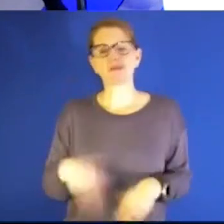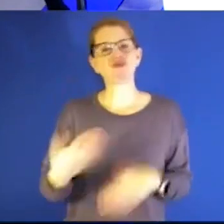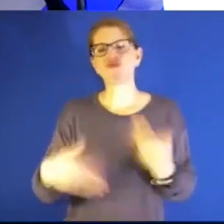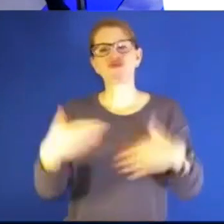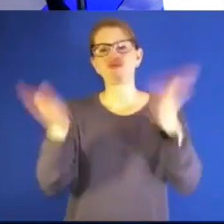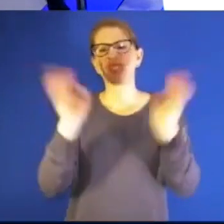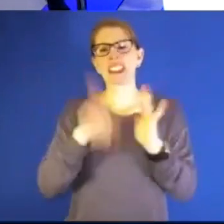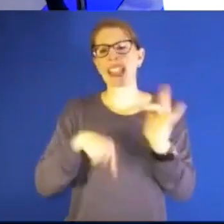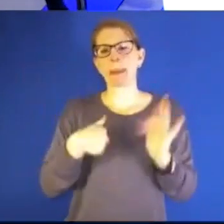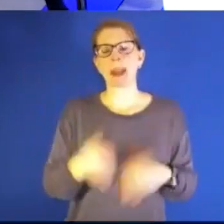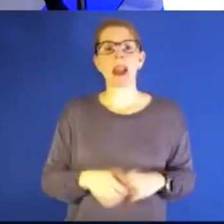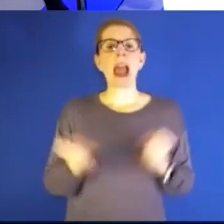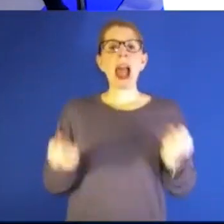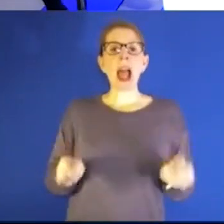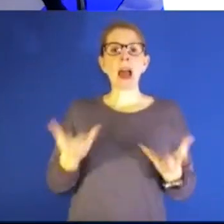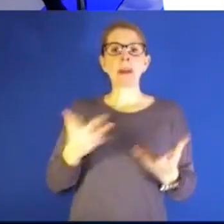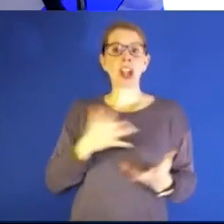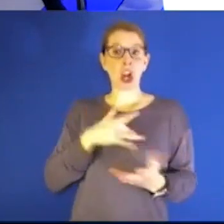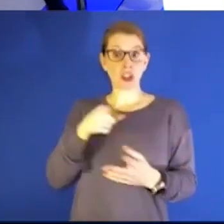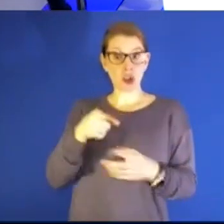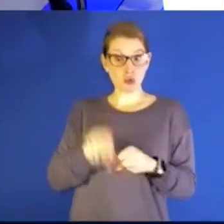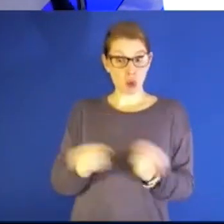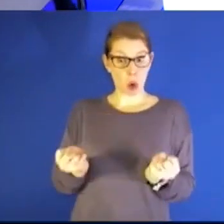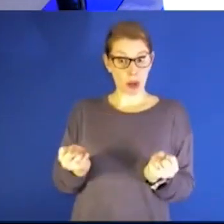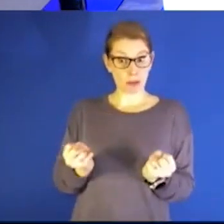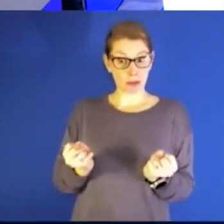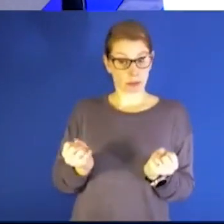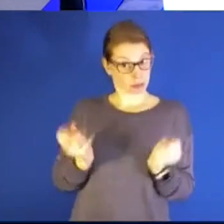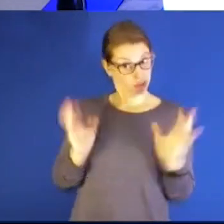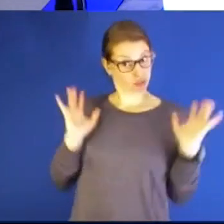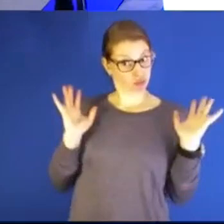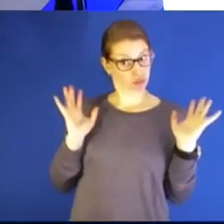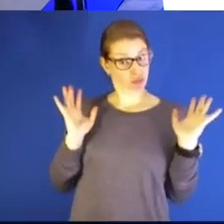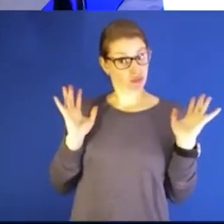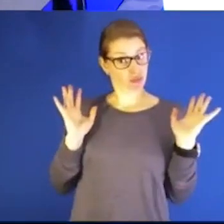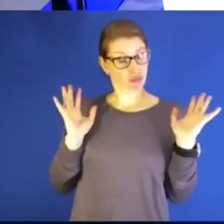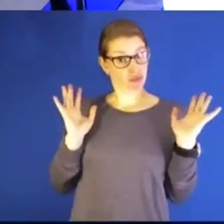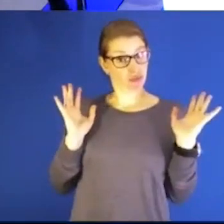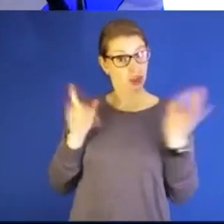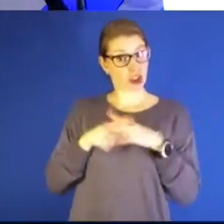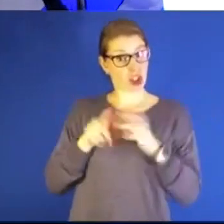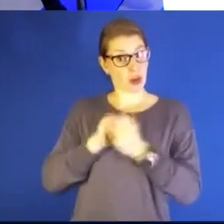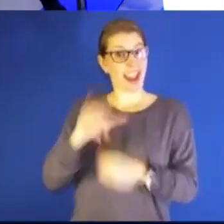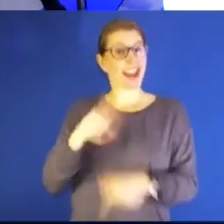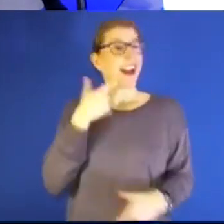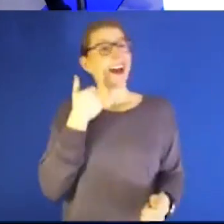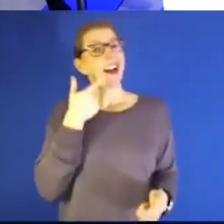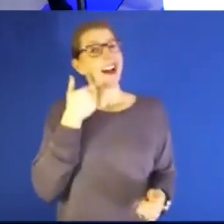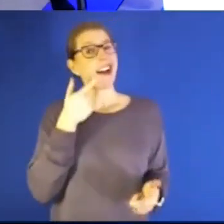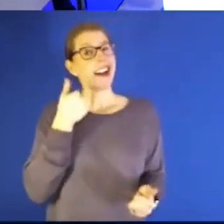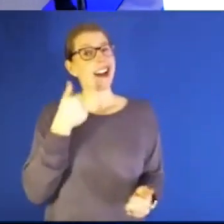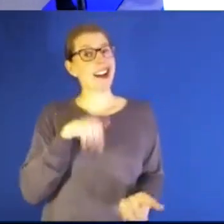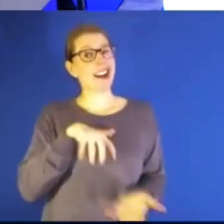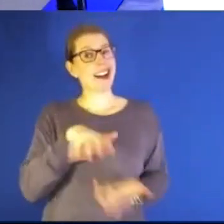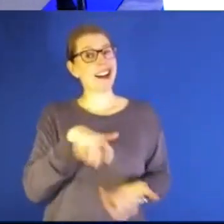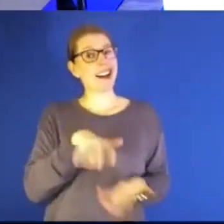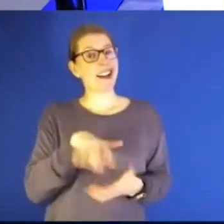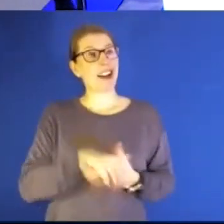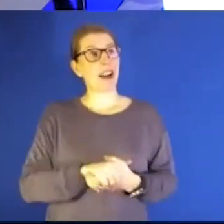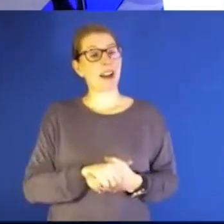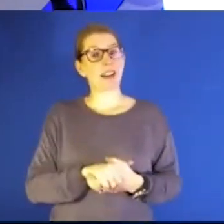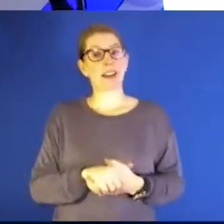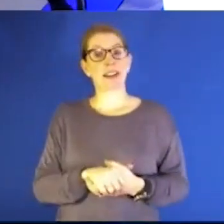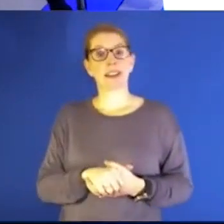hearts. hearts have you broken? Let's just do that. He laughs. Probably none. Probably Didn't mean to throw none. ya. Probably